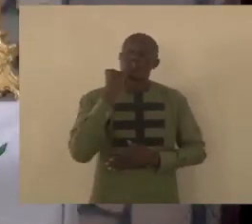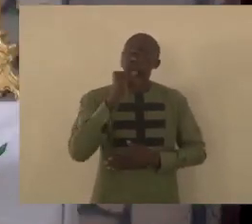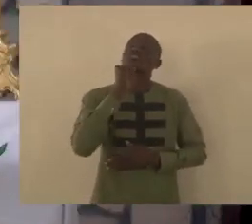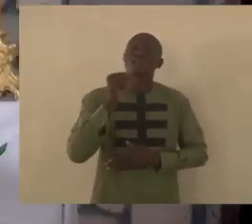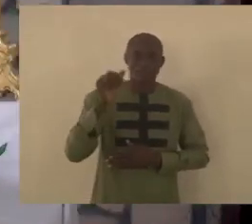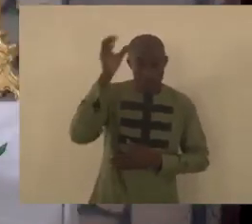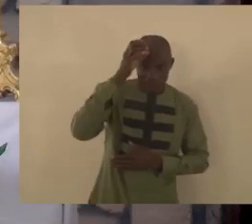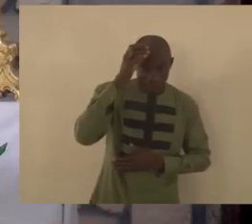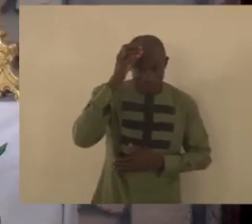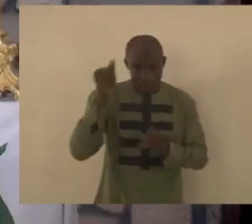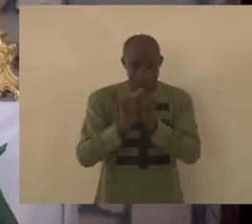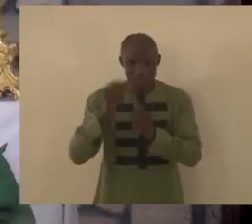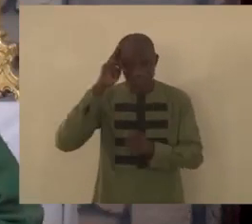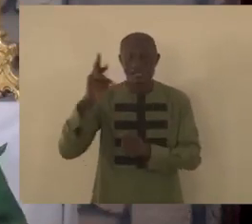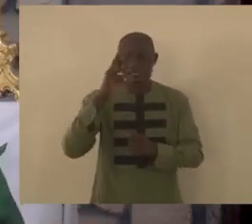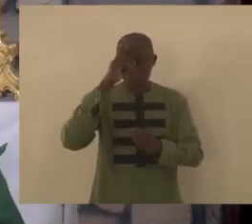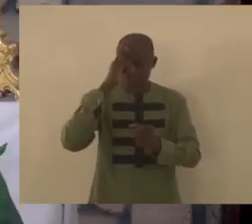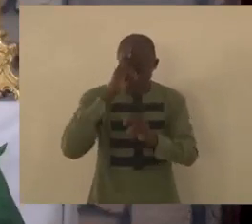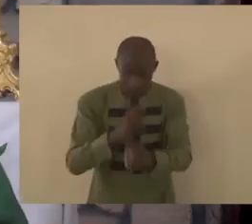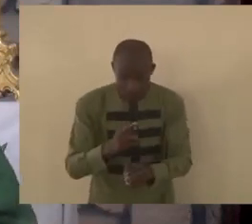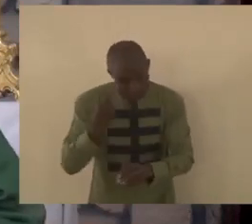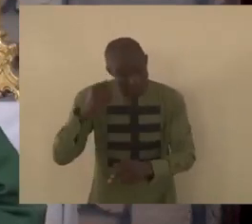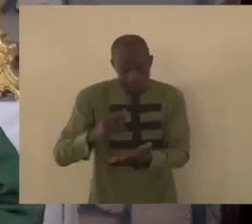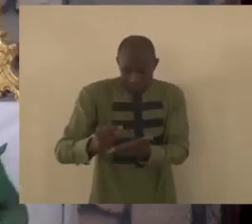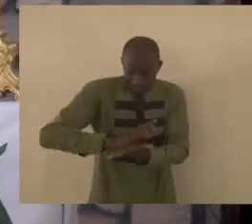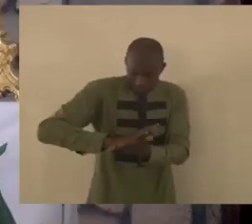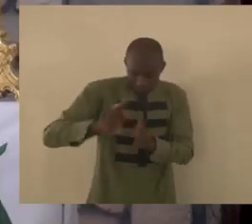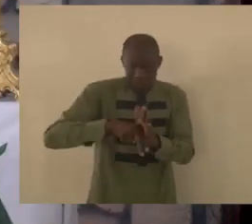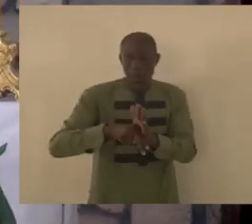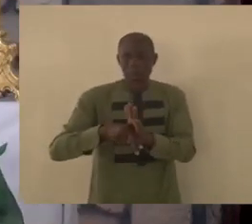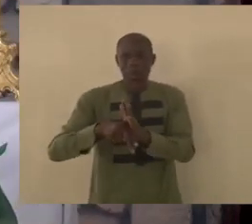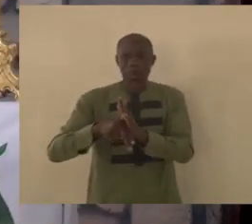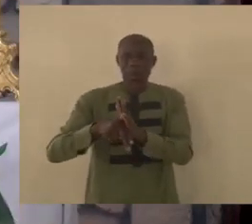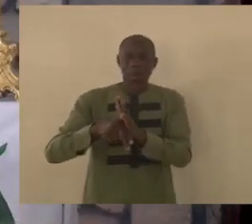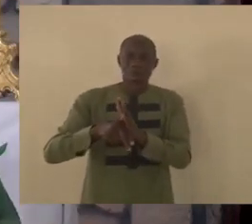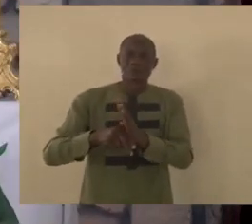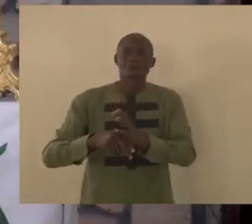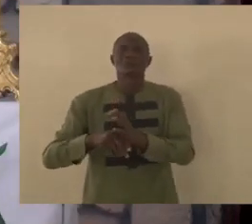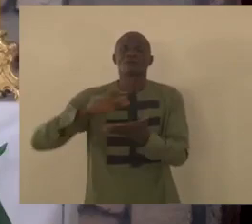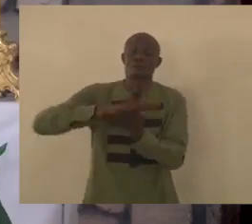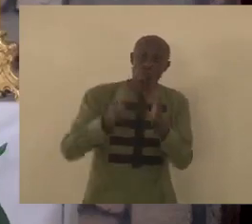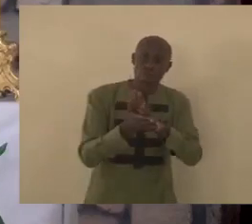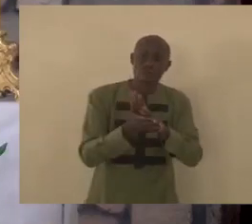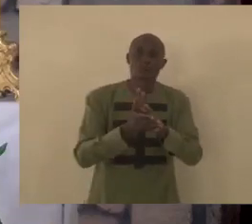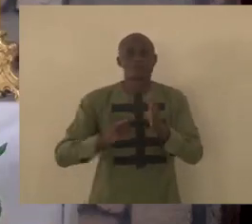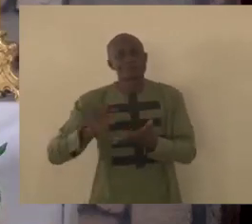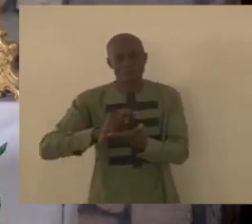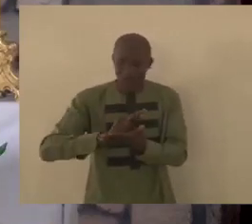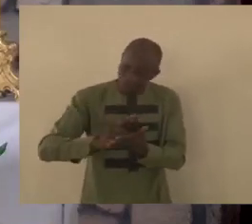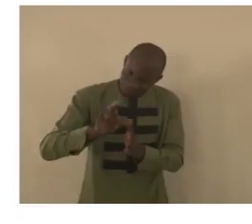He is more concerned with his reputation for righteousness than about actually